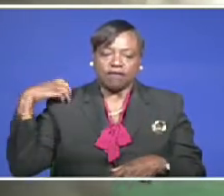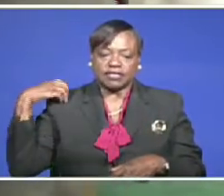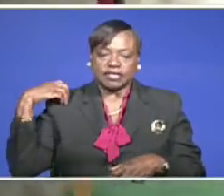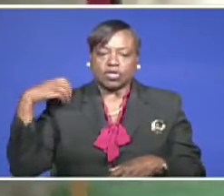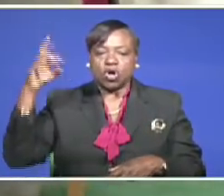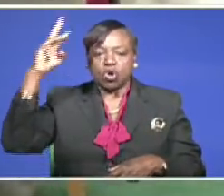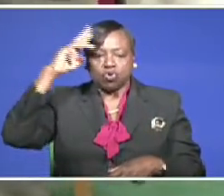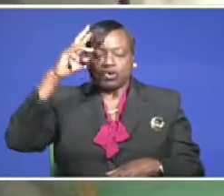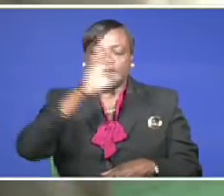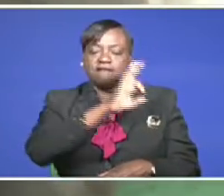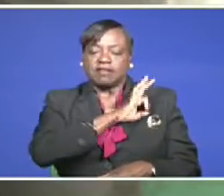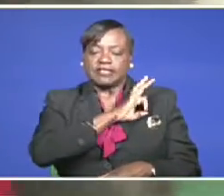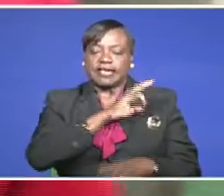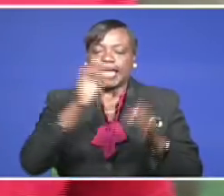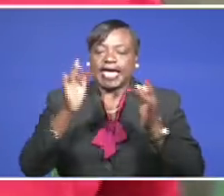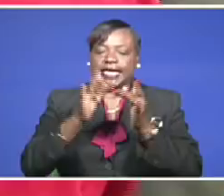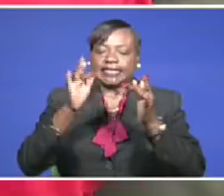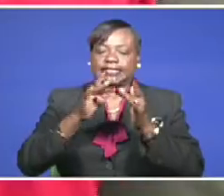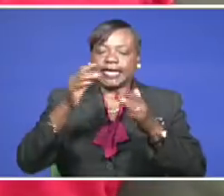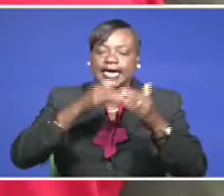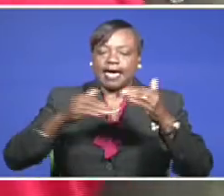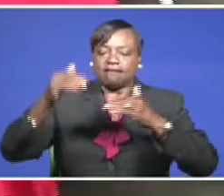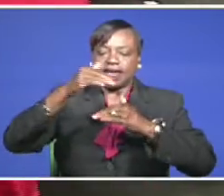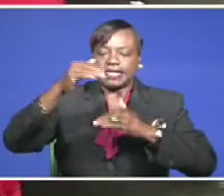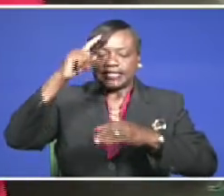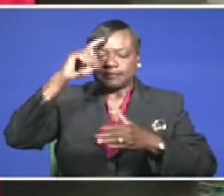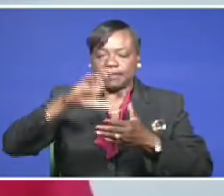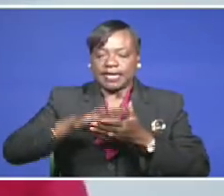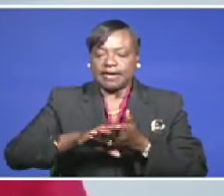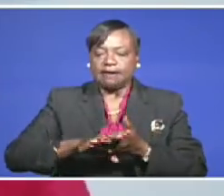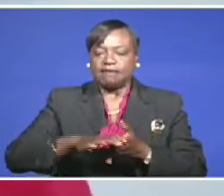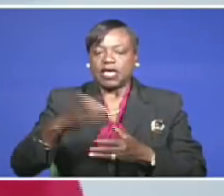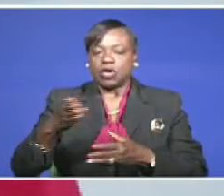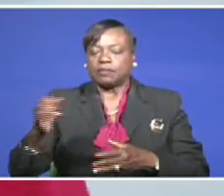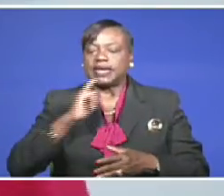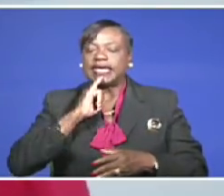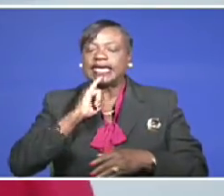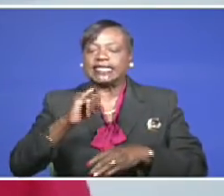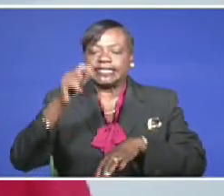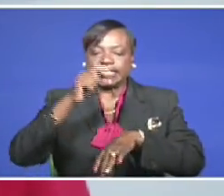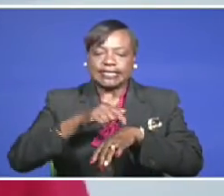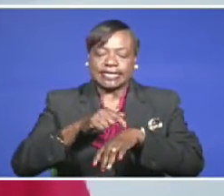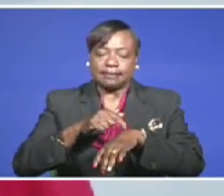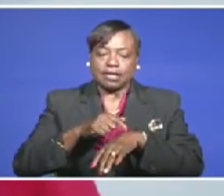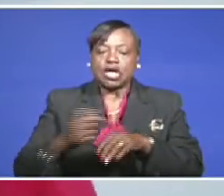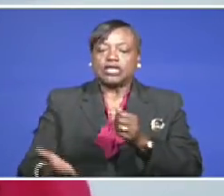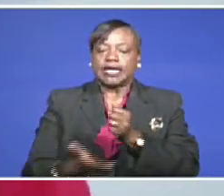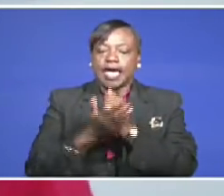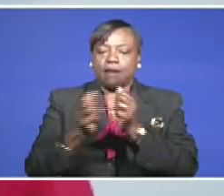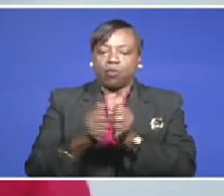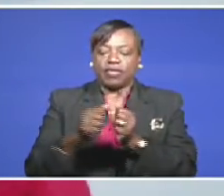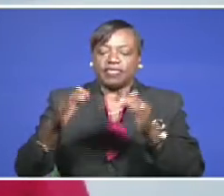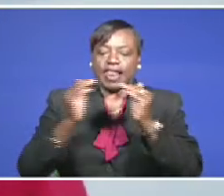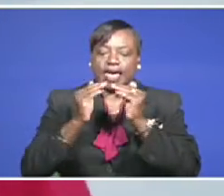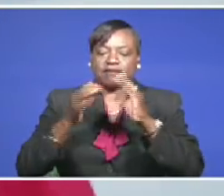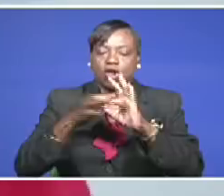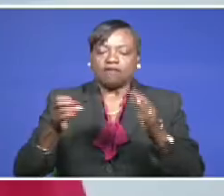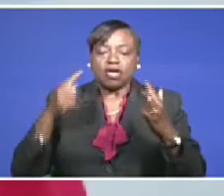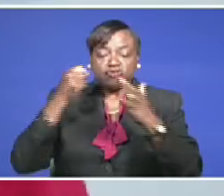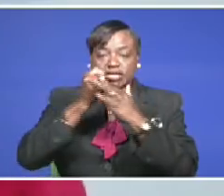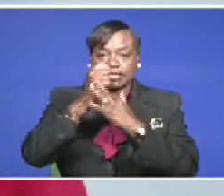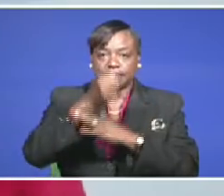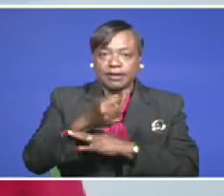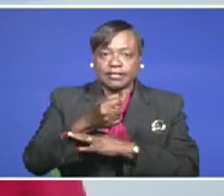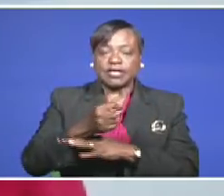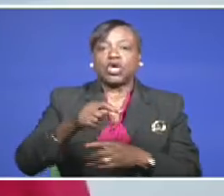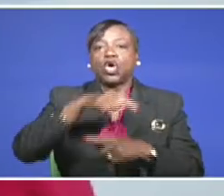Tech Advance believes the donated equipment is timely. To help in the level of transparency when the immigration officers are coming into